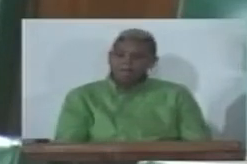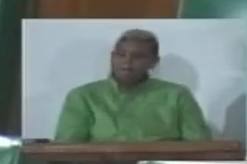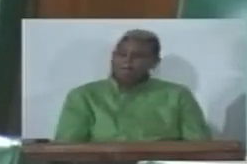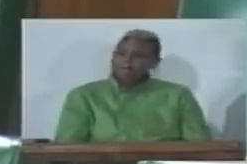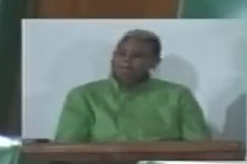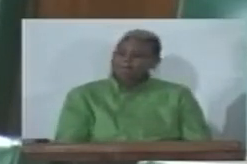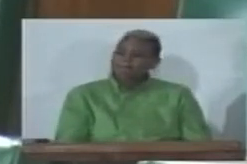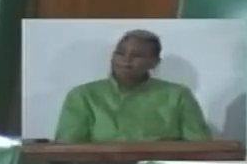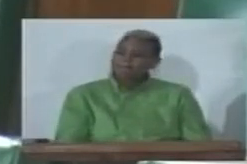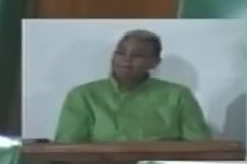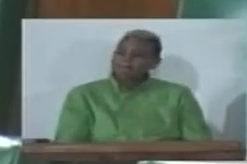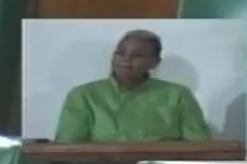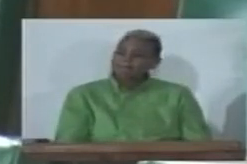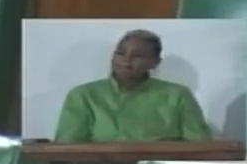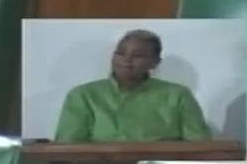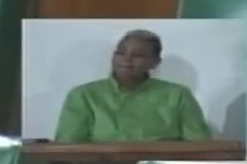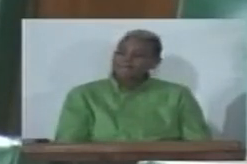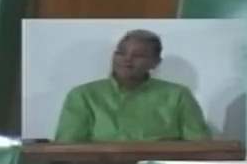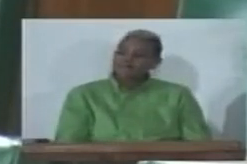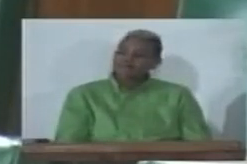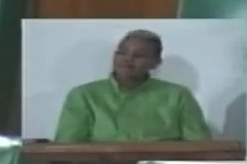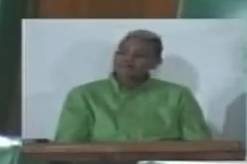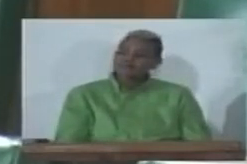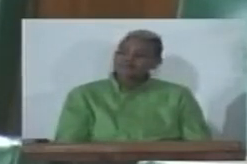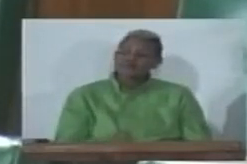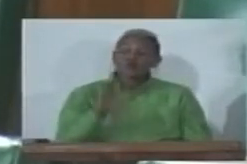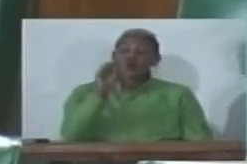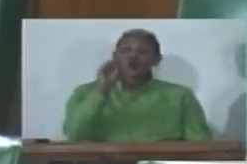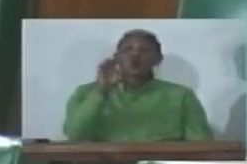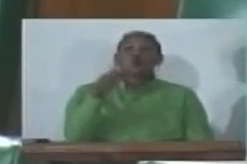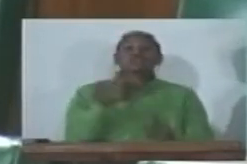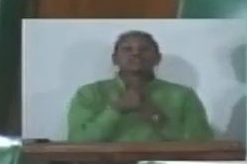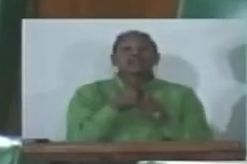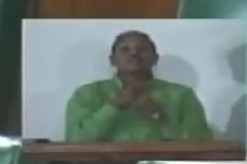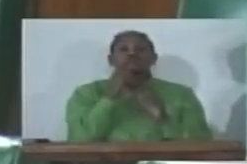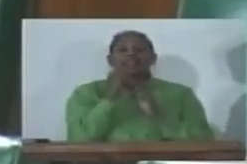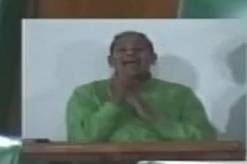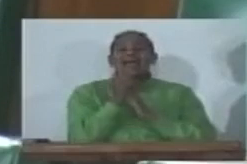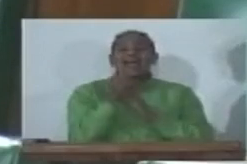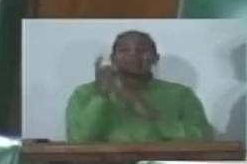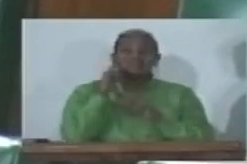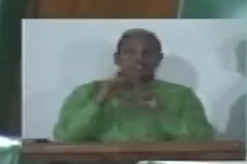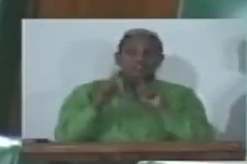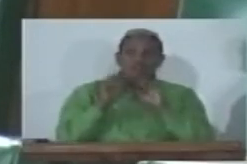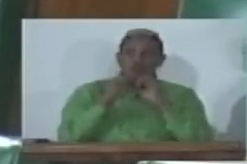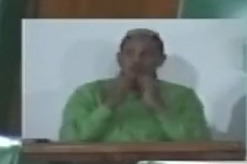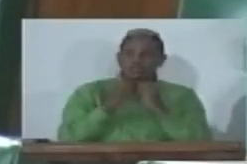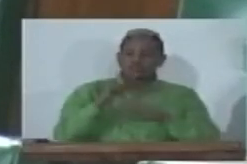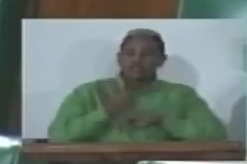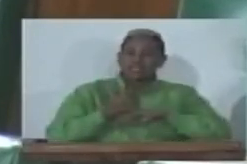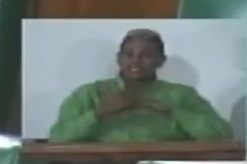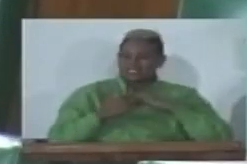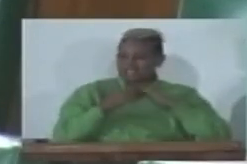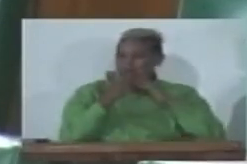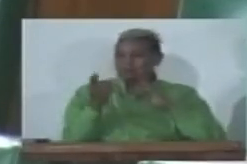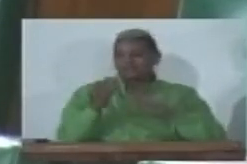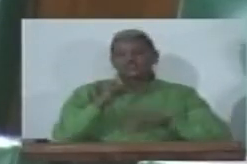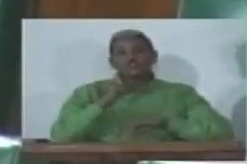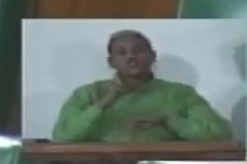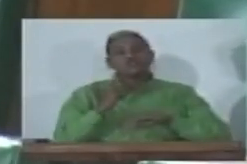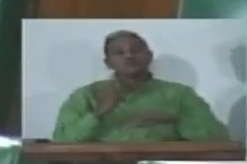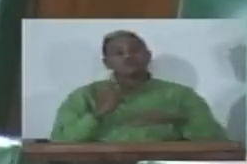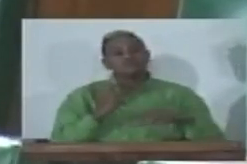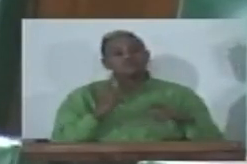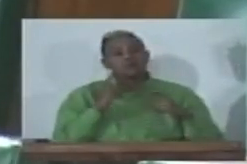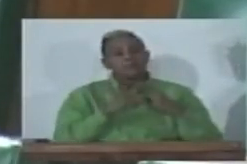Mr. President, the code itself, is a guide for organizations to establish, implement,